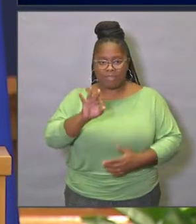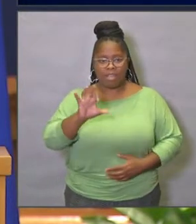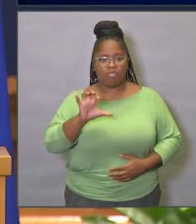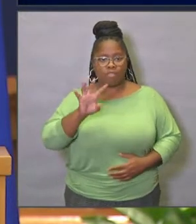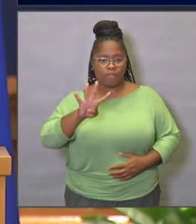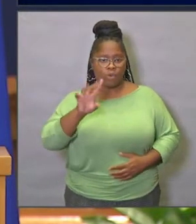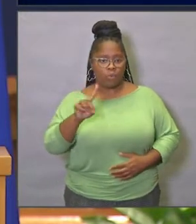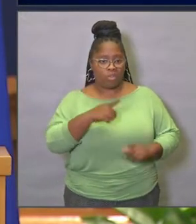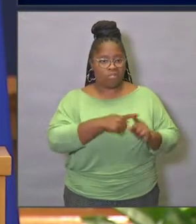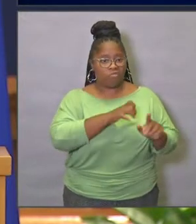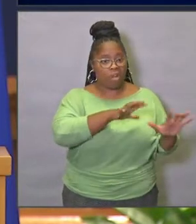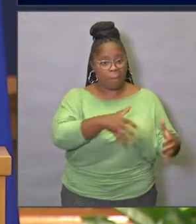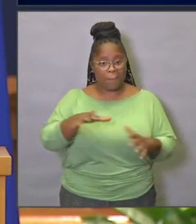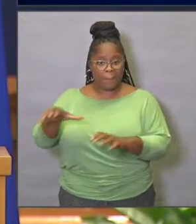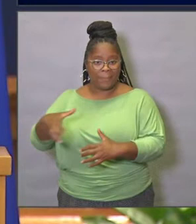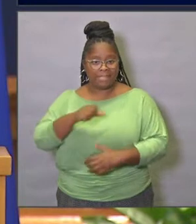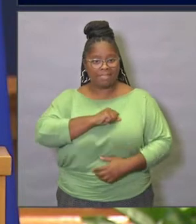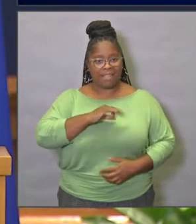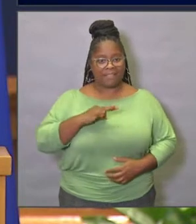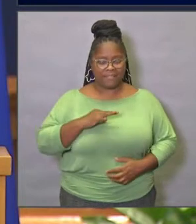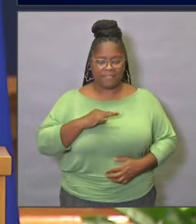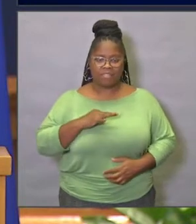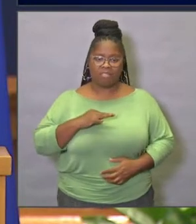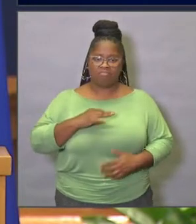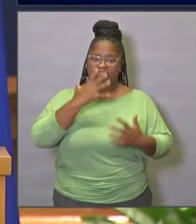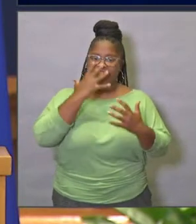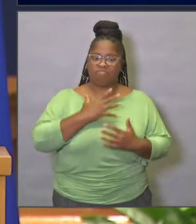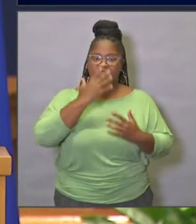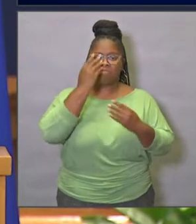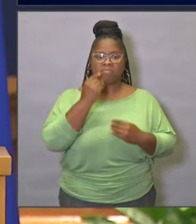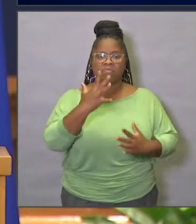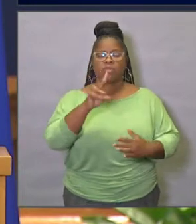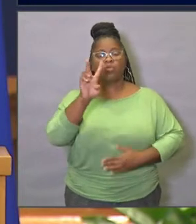16,941 are among staff. I am sad to report that